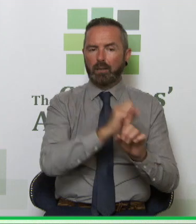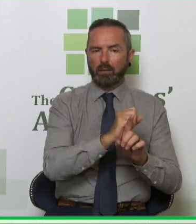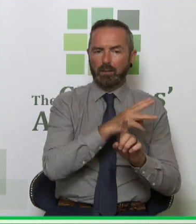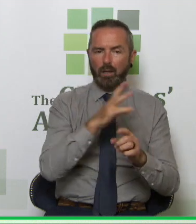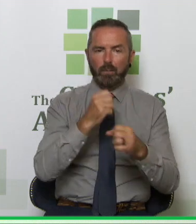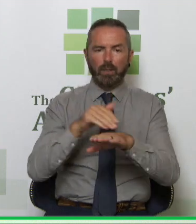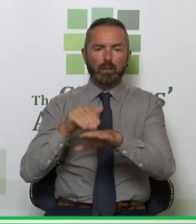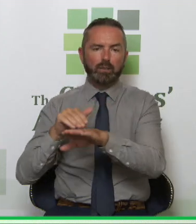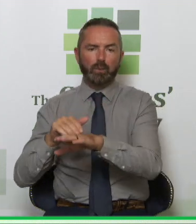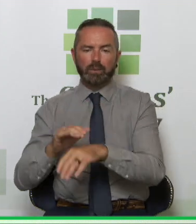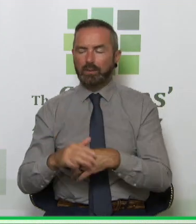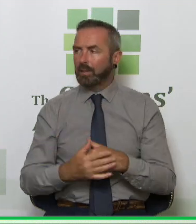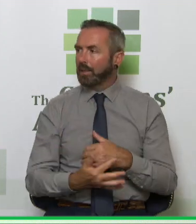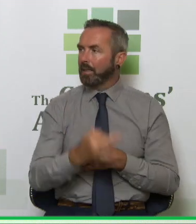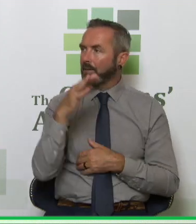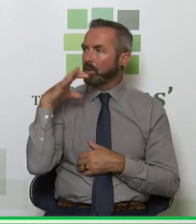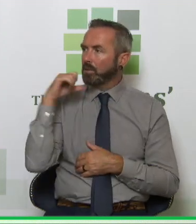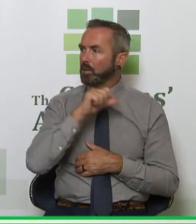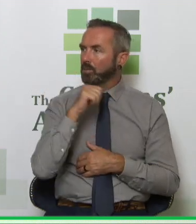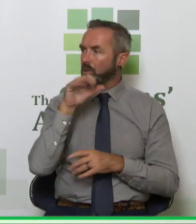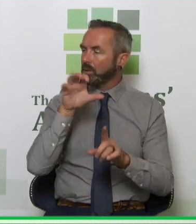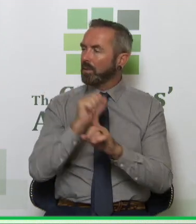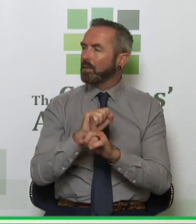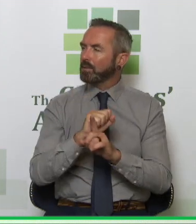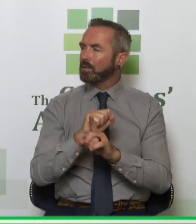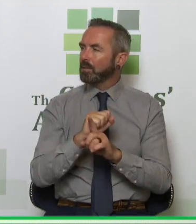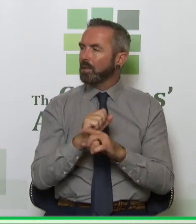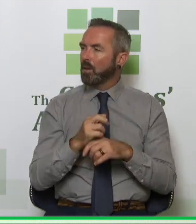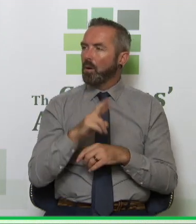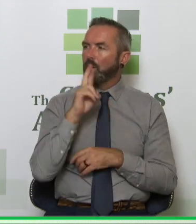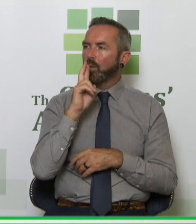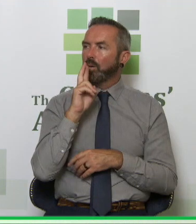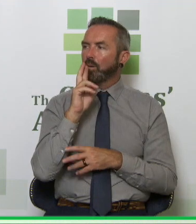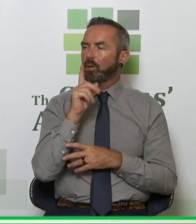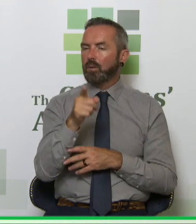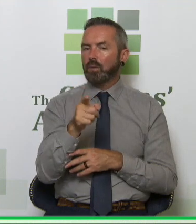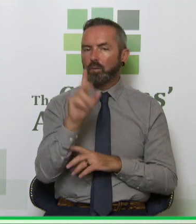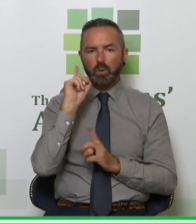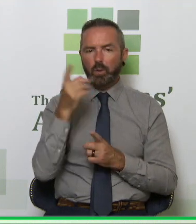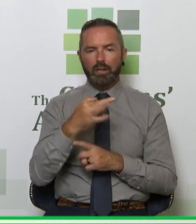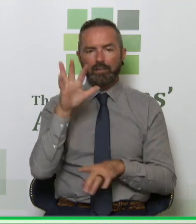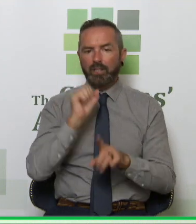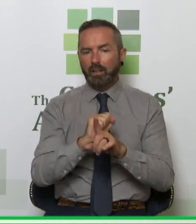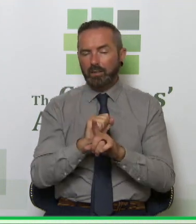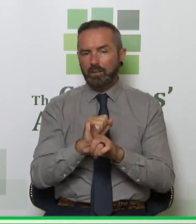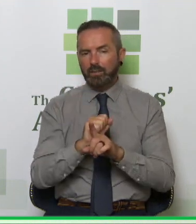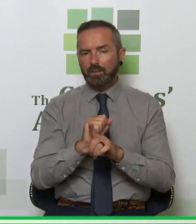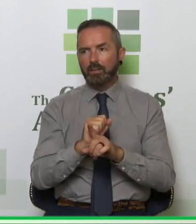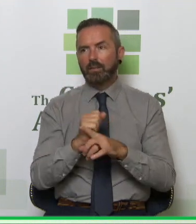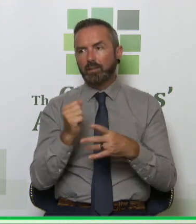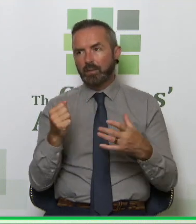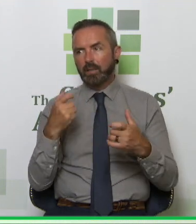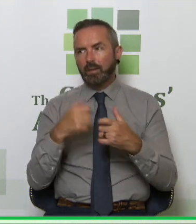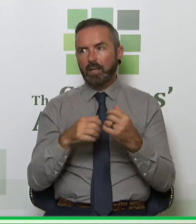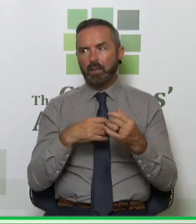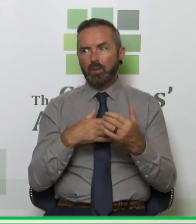you are caught. Because if you assume that you're not going to get caught, or you don't care if you get caught, then